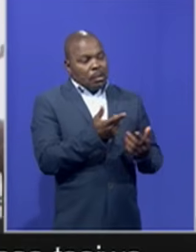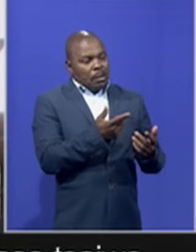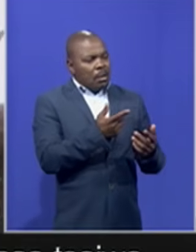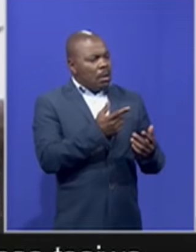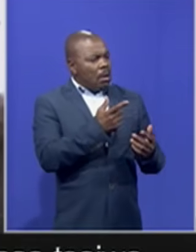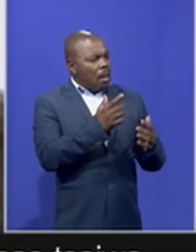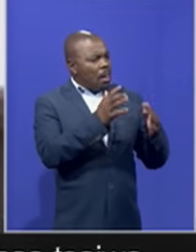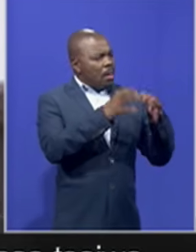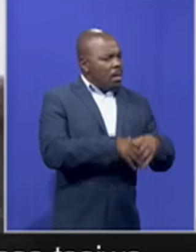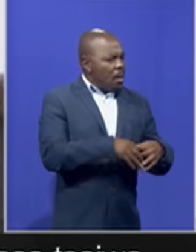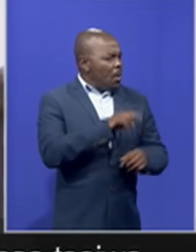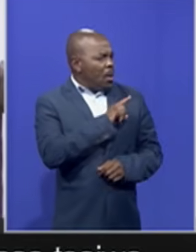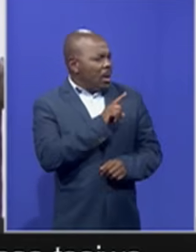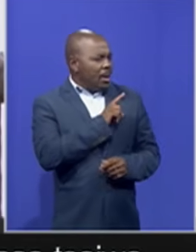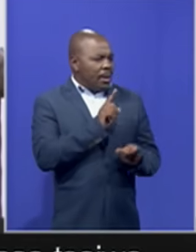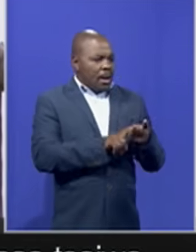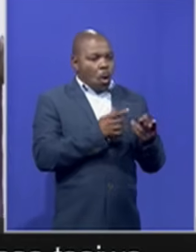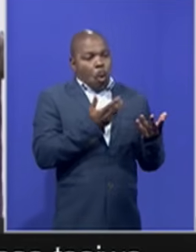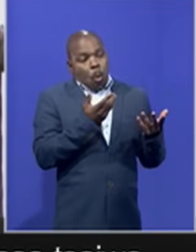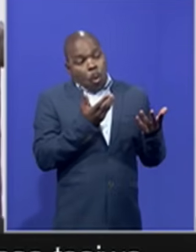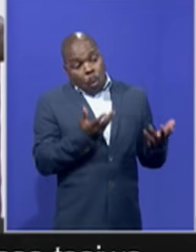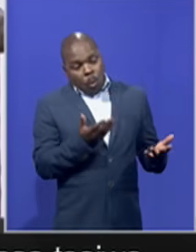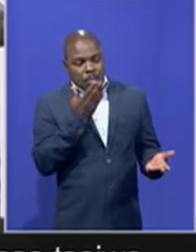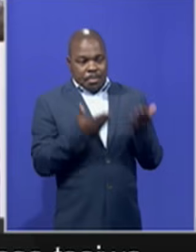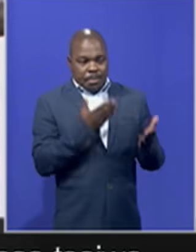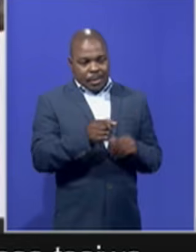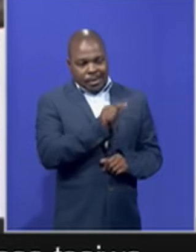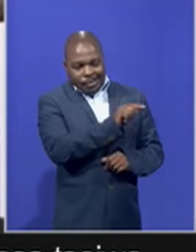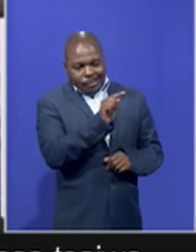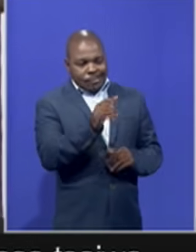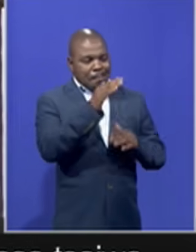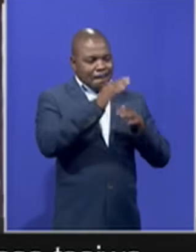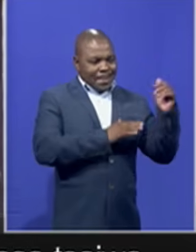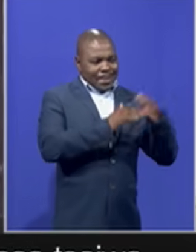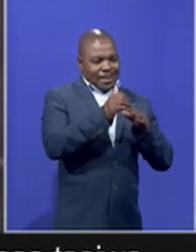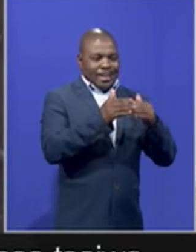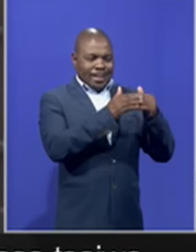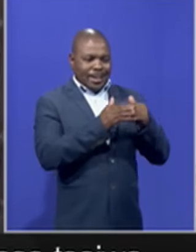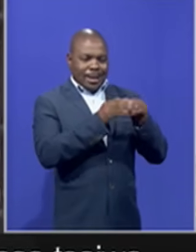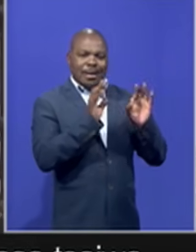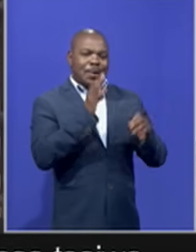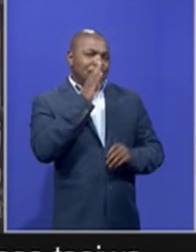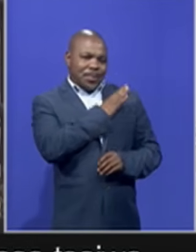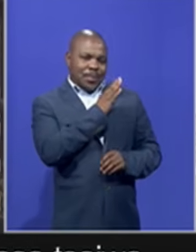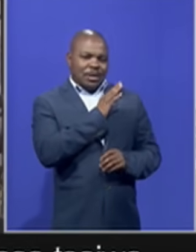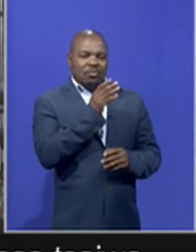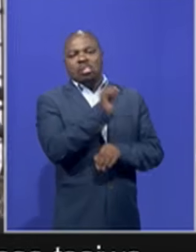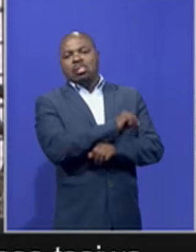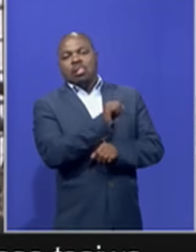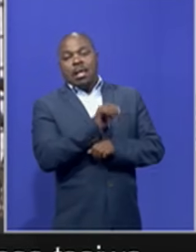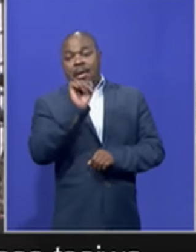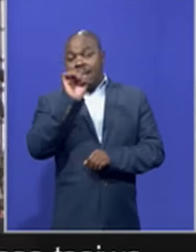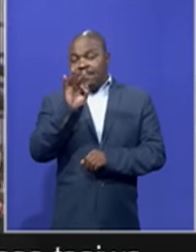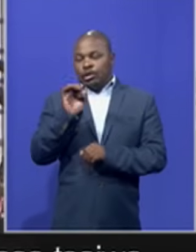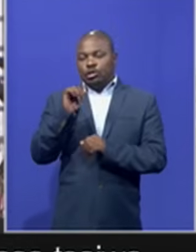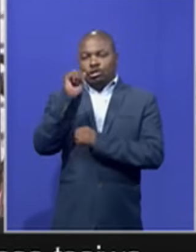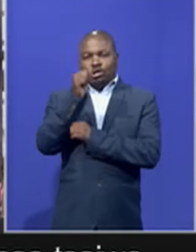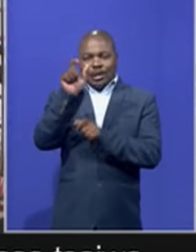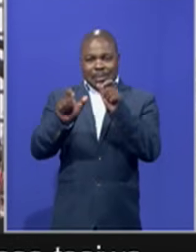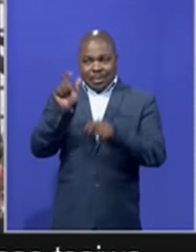for this to happen, or whether there was carelessness during the construction. If there are engineers that were involved,